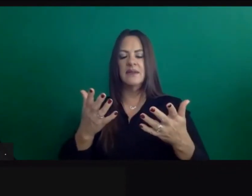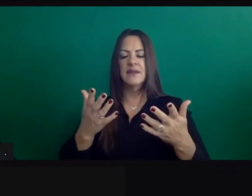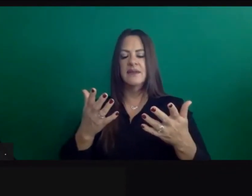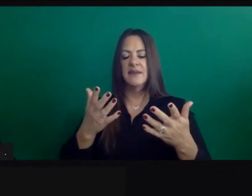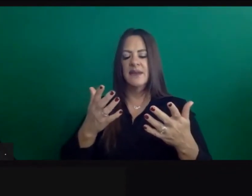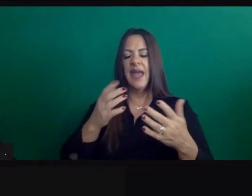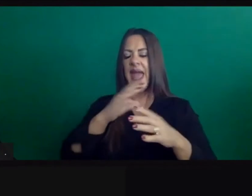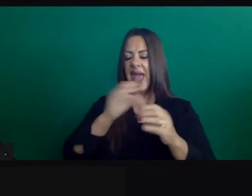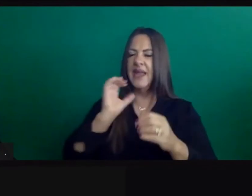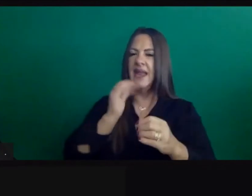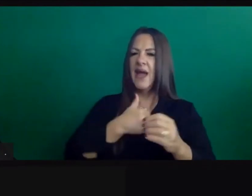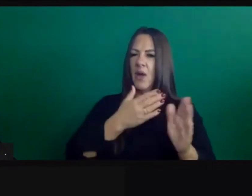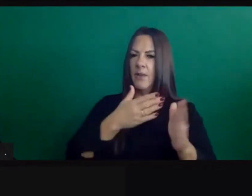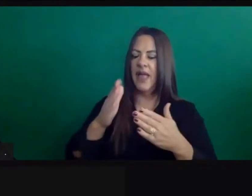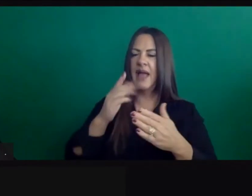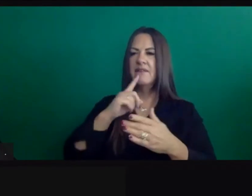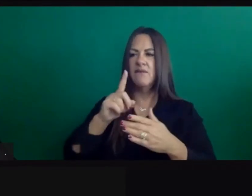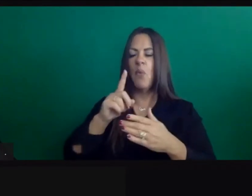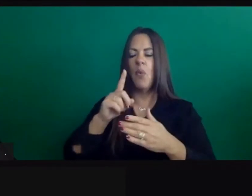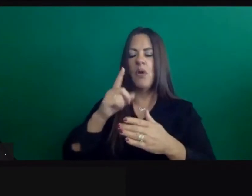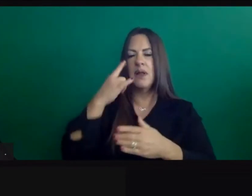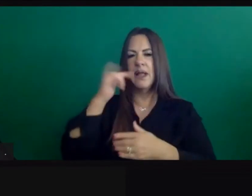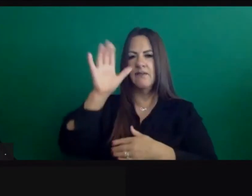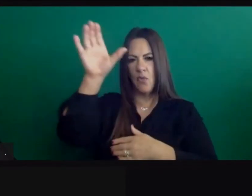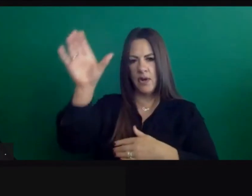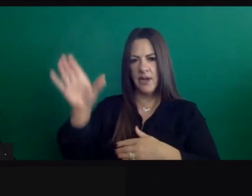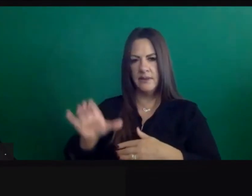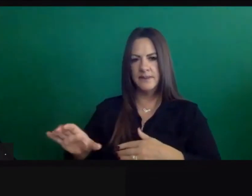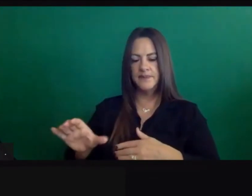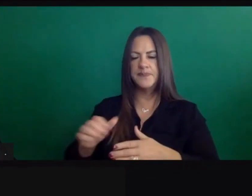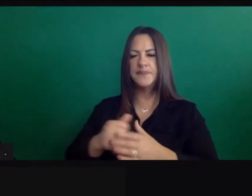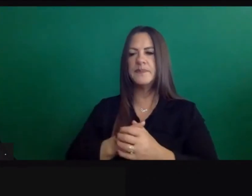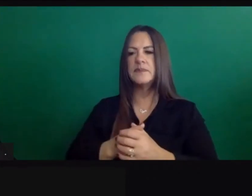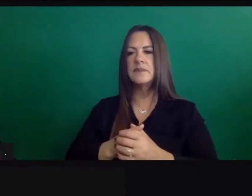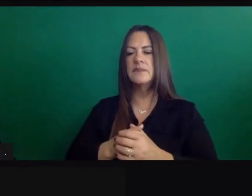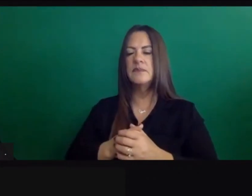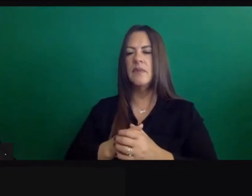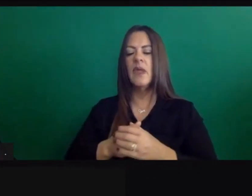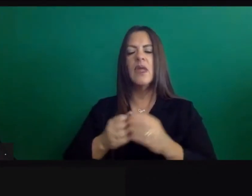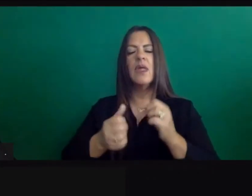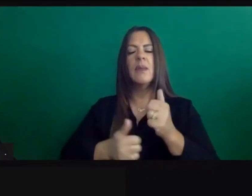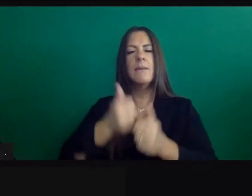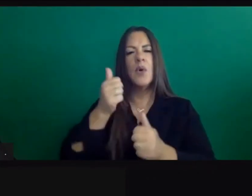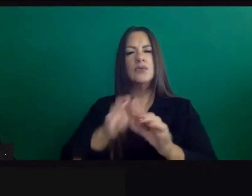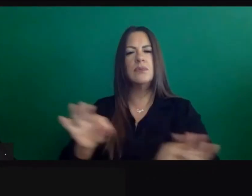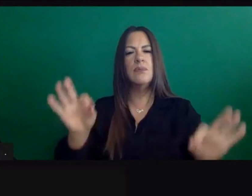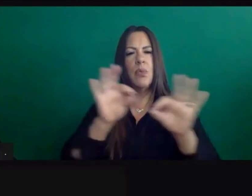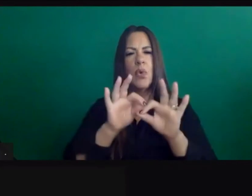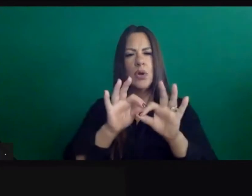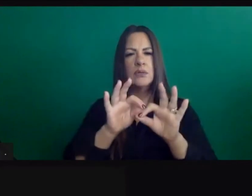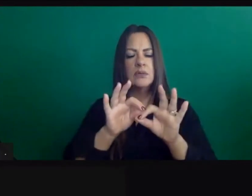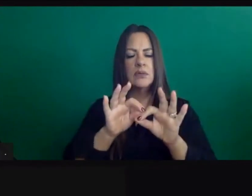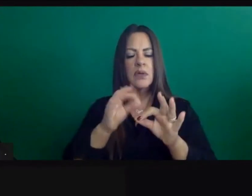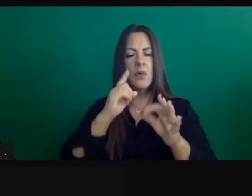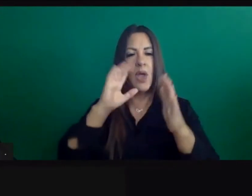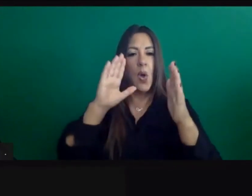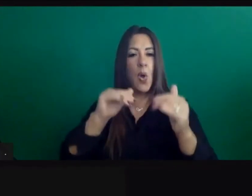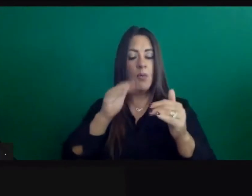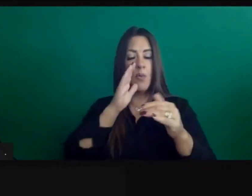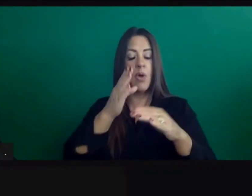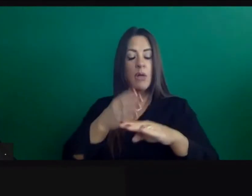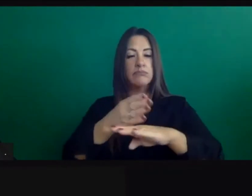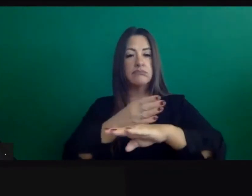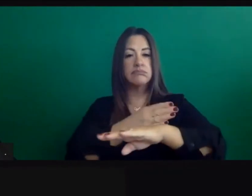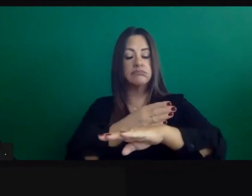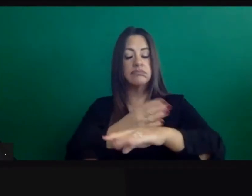prioritization plans across the state. The number one factor, though, that we're hoping to see increase